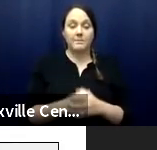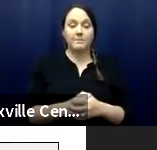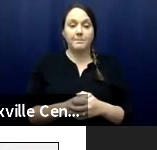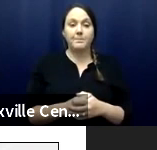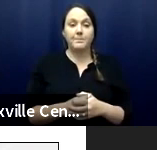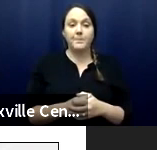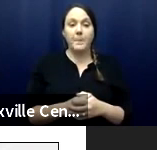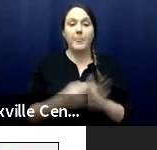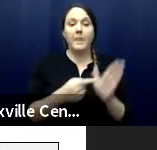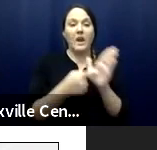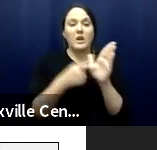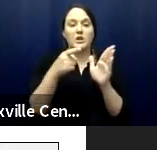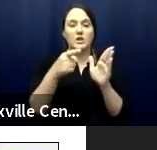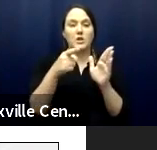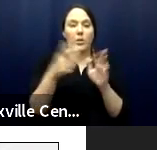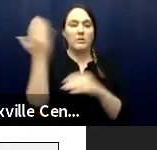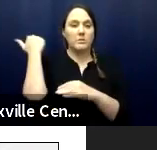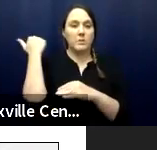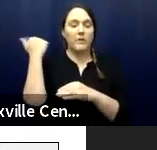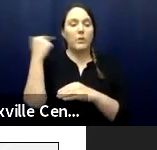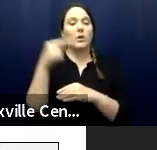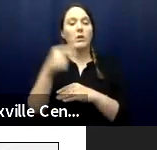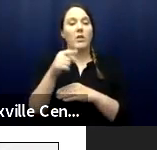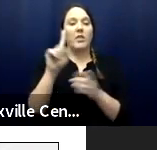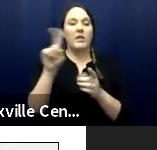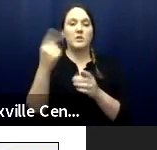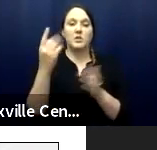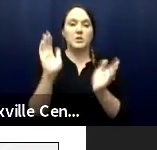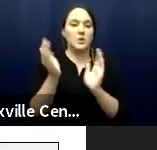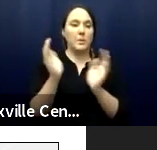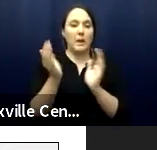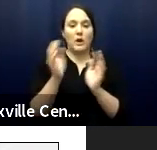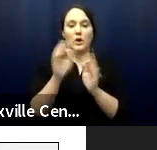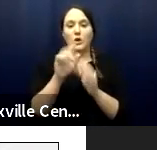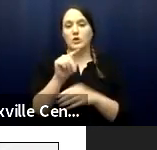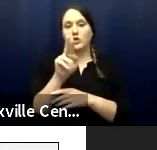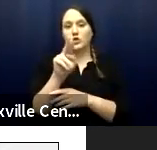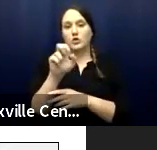So I've shown this before, and this just compares the trends.